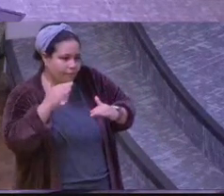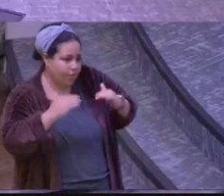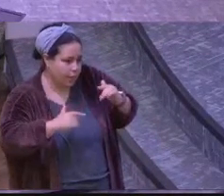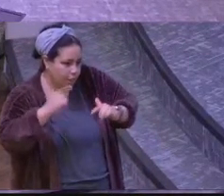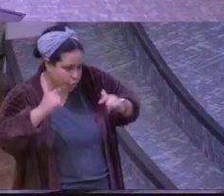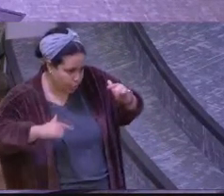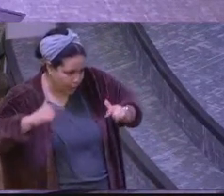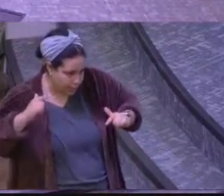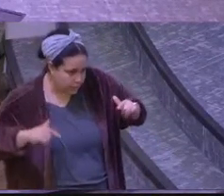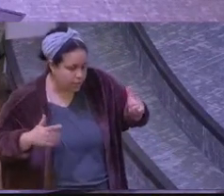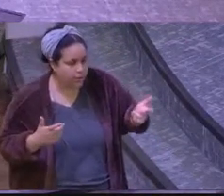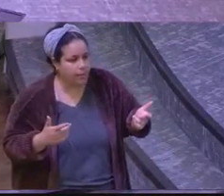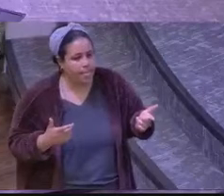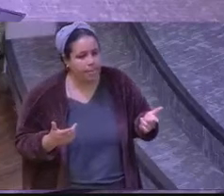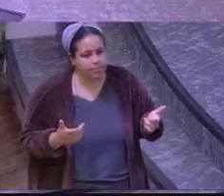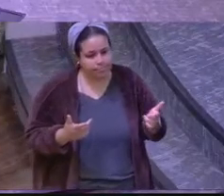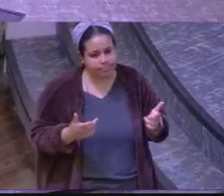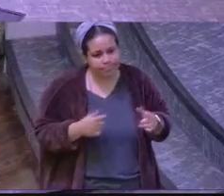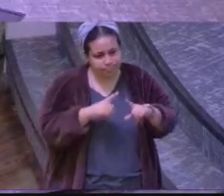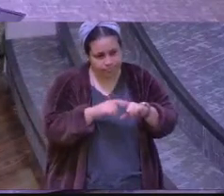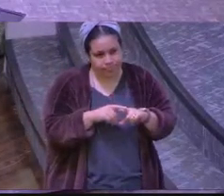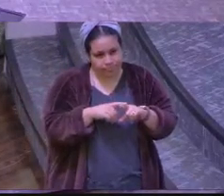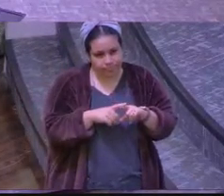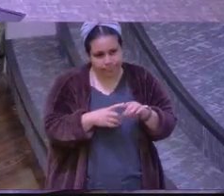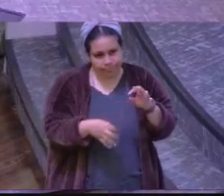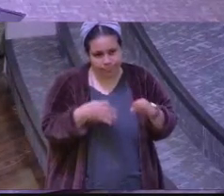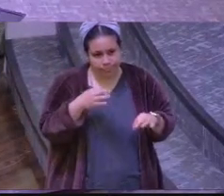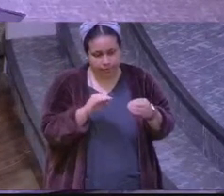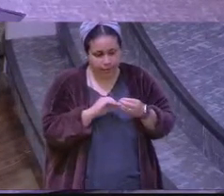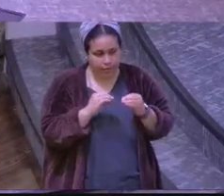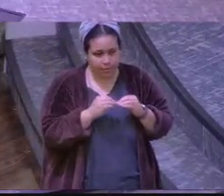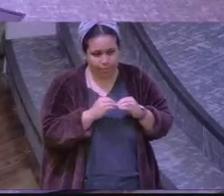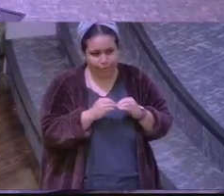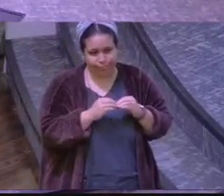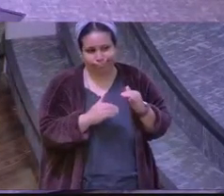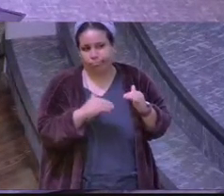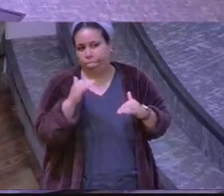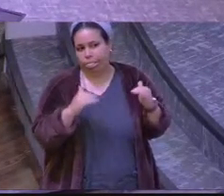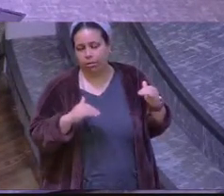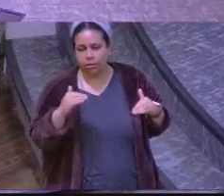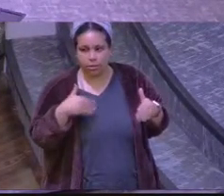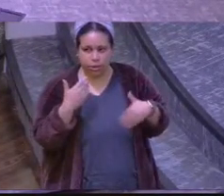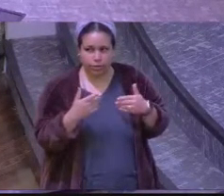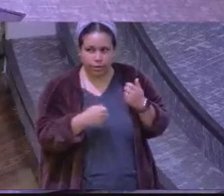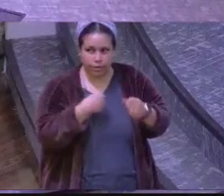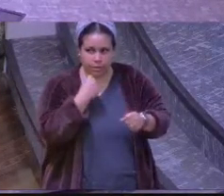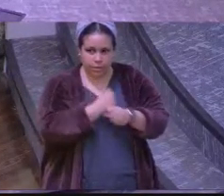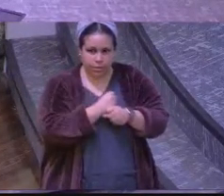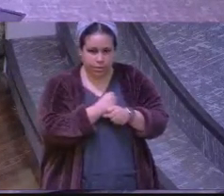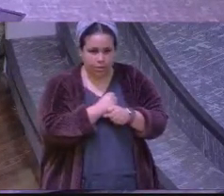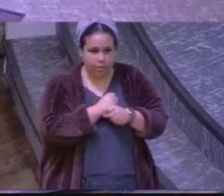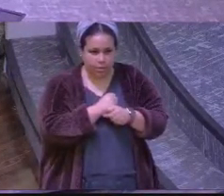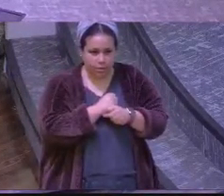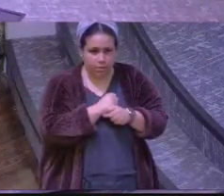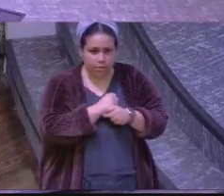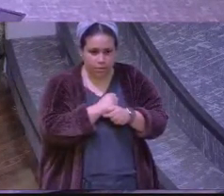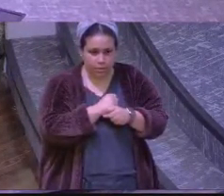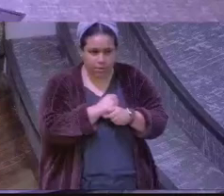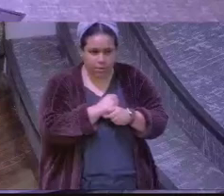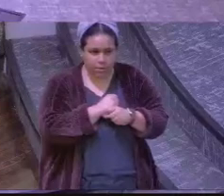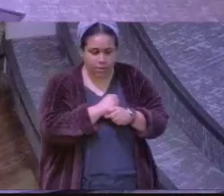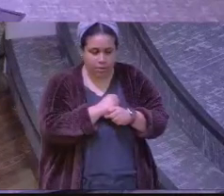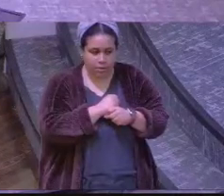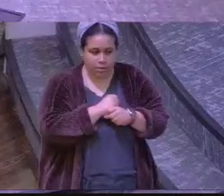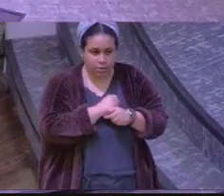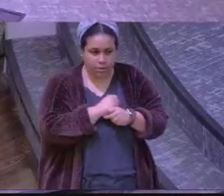assigned there. So the numbers fluctuate throughout the year, but I do know that we've had well over 100 at some points in